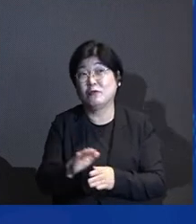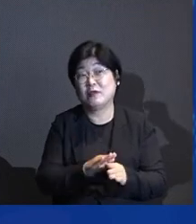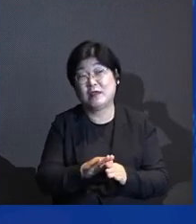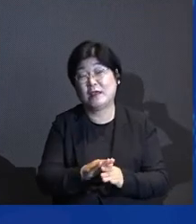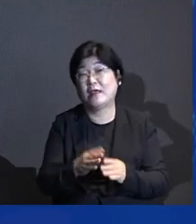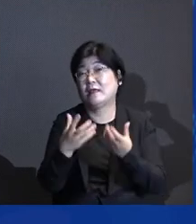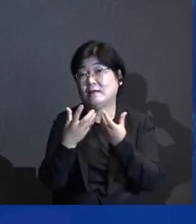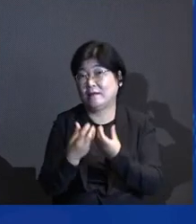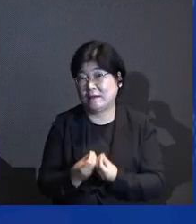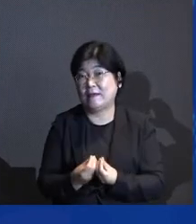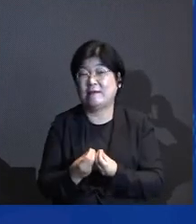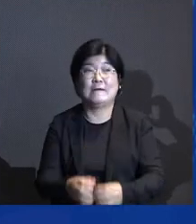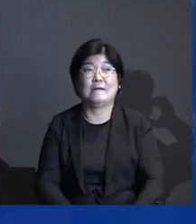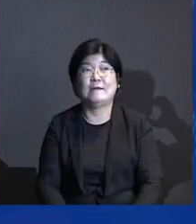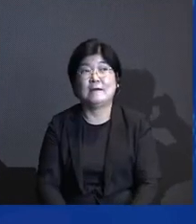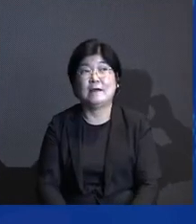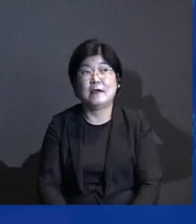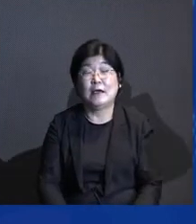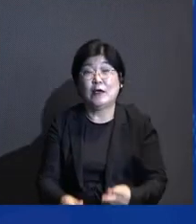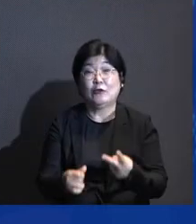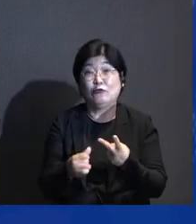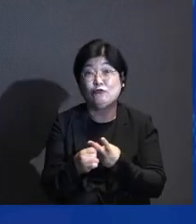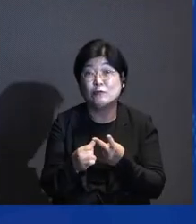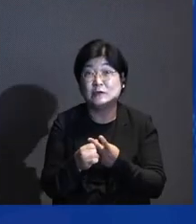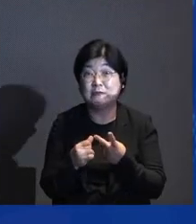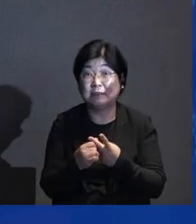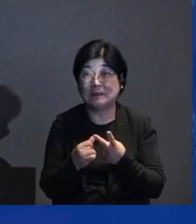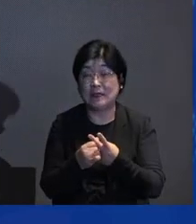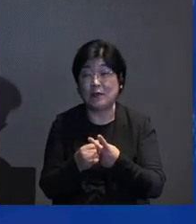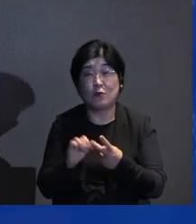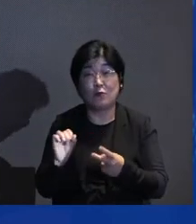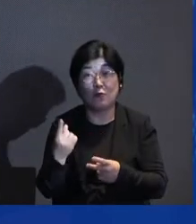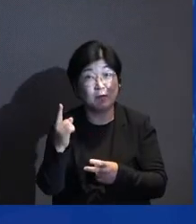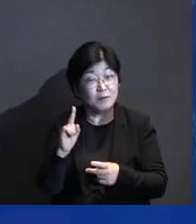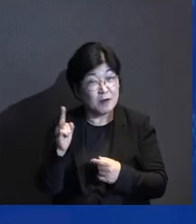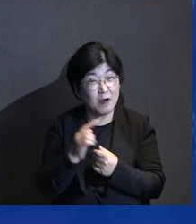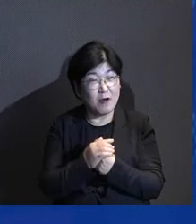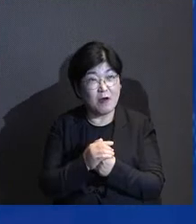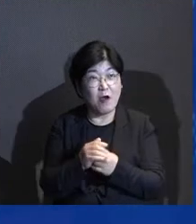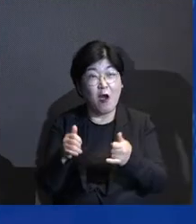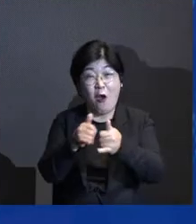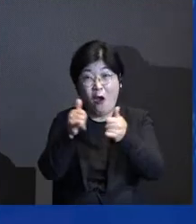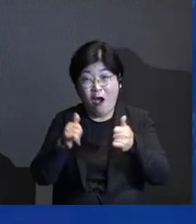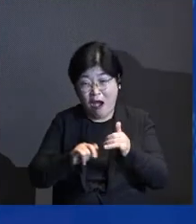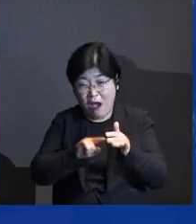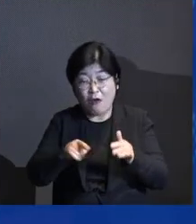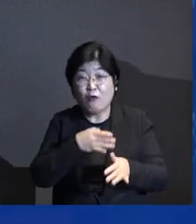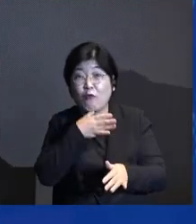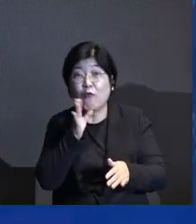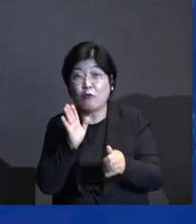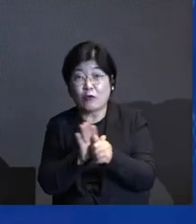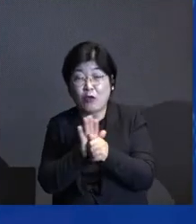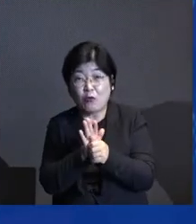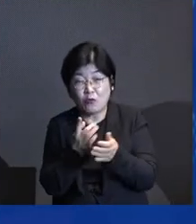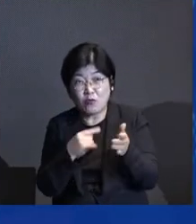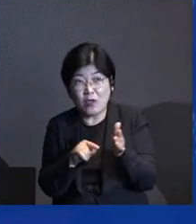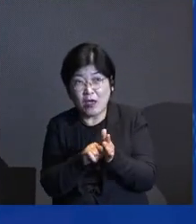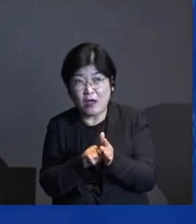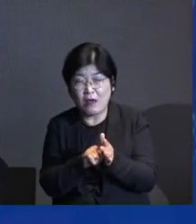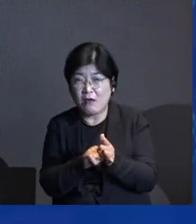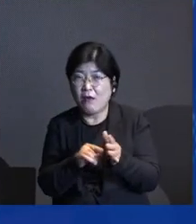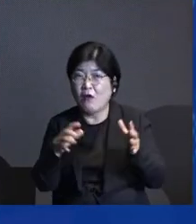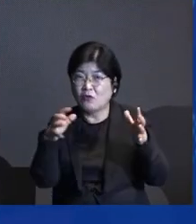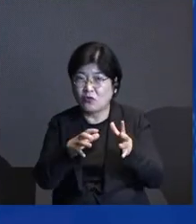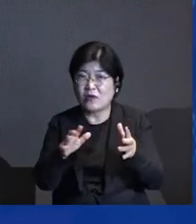Second component, integrated services at elderly care in communities by focusing that all types of